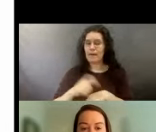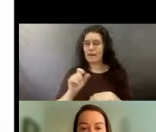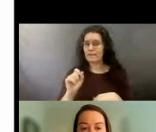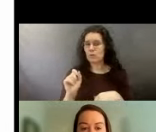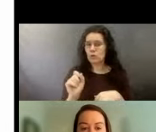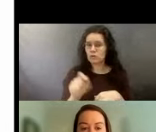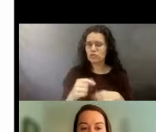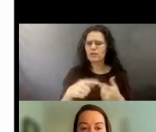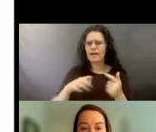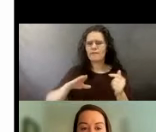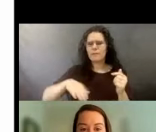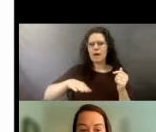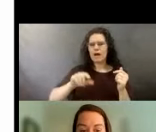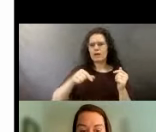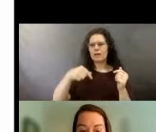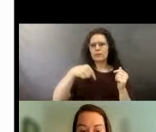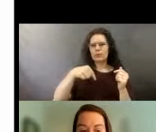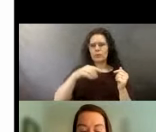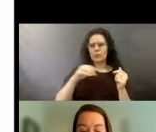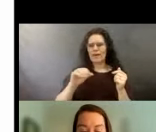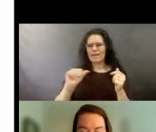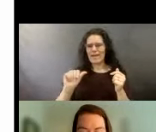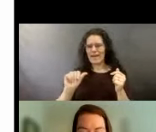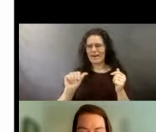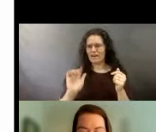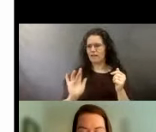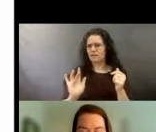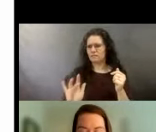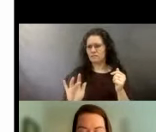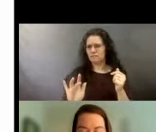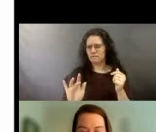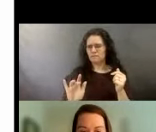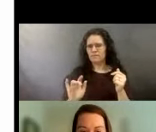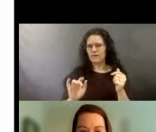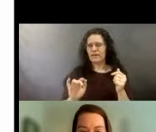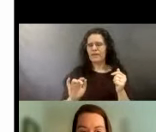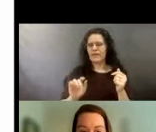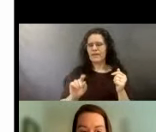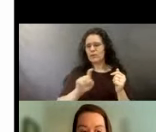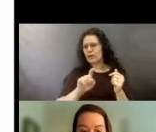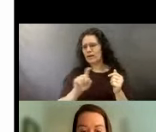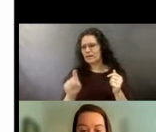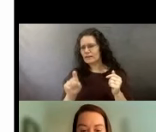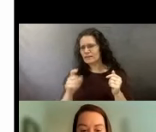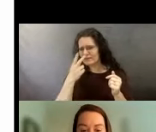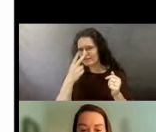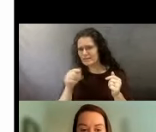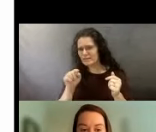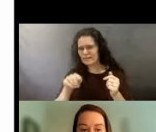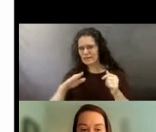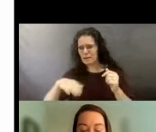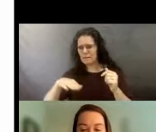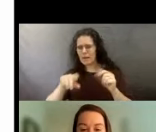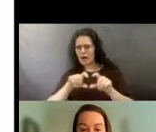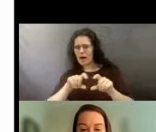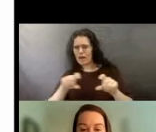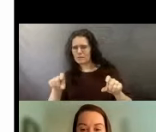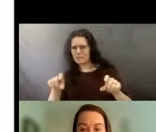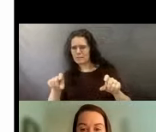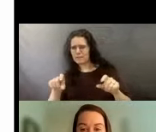the questions and answer pane in that function. If you hover over your Zoom platform, you'll